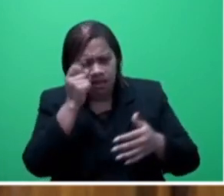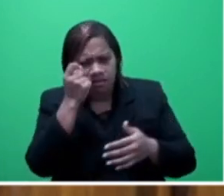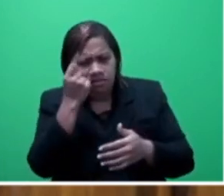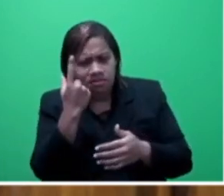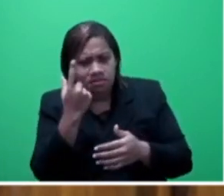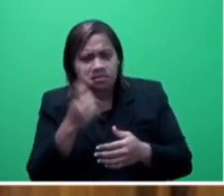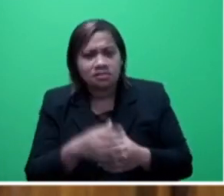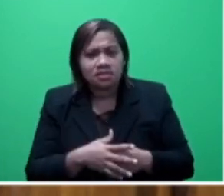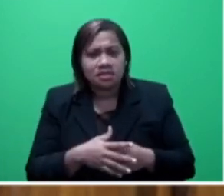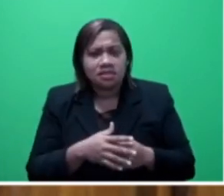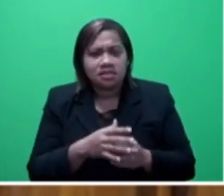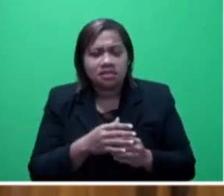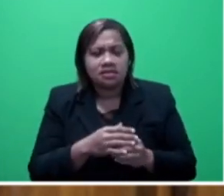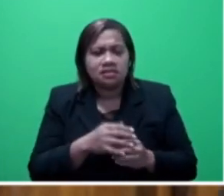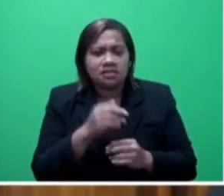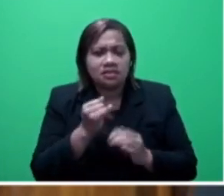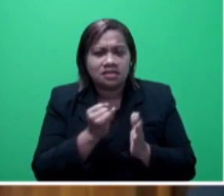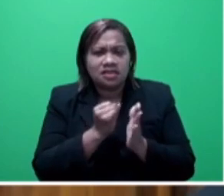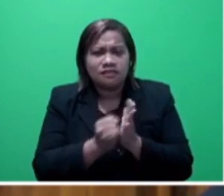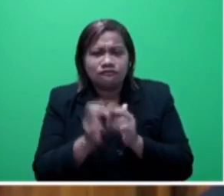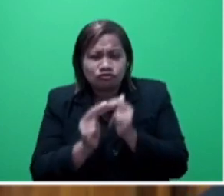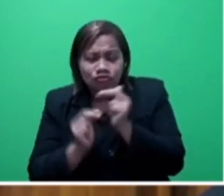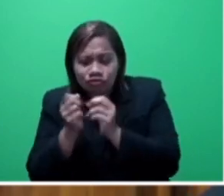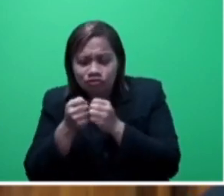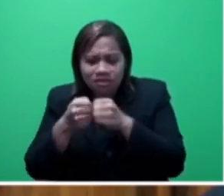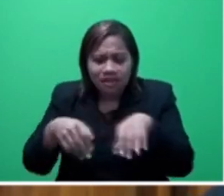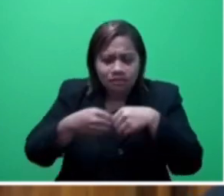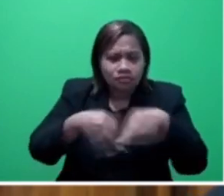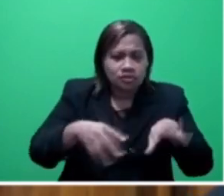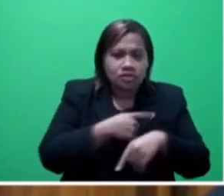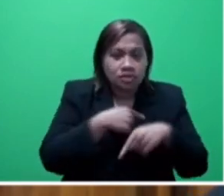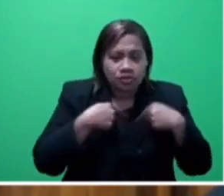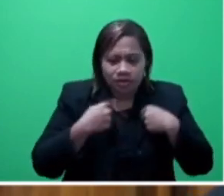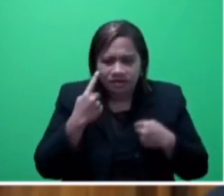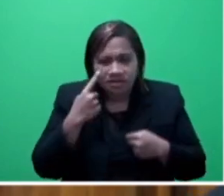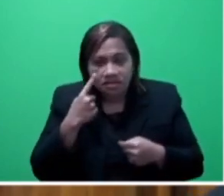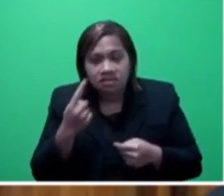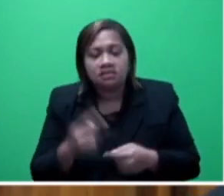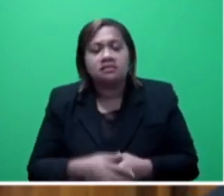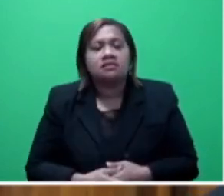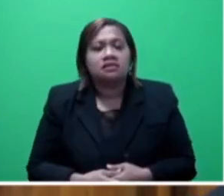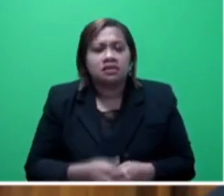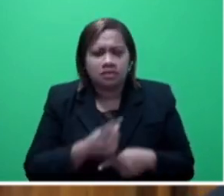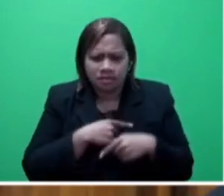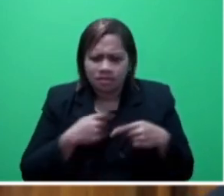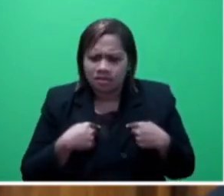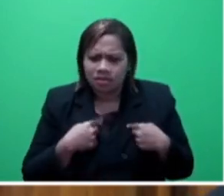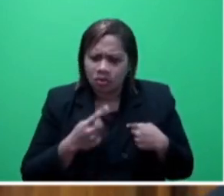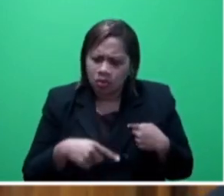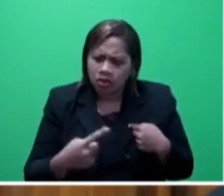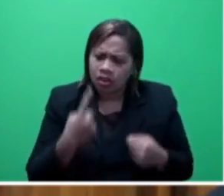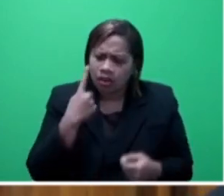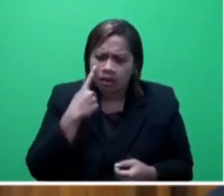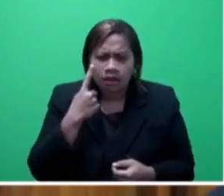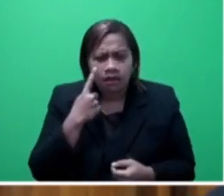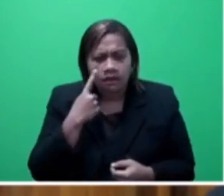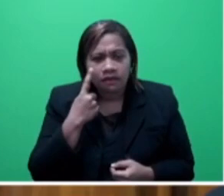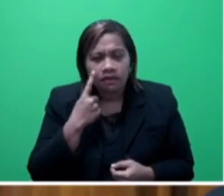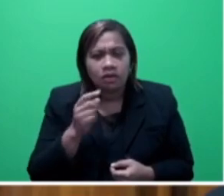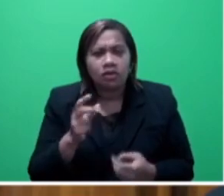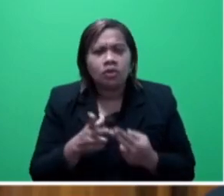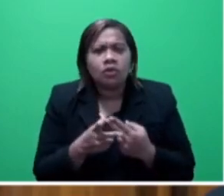infrastructure damage that we have seen and we are continuing to see, with the